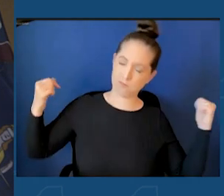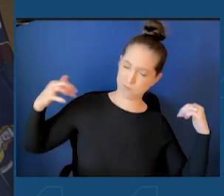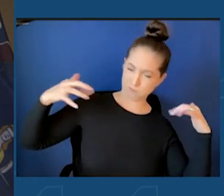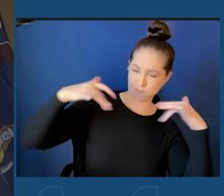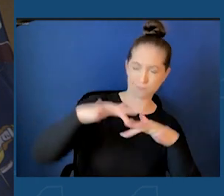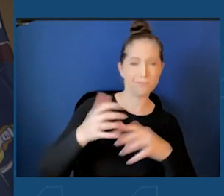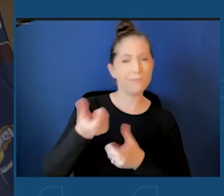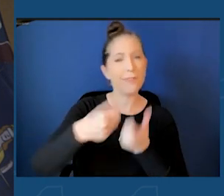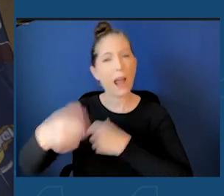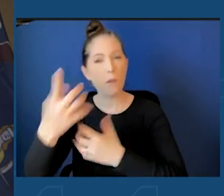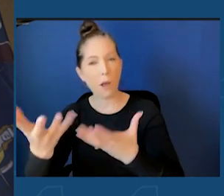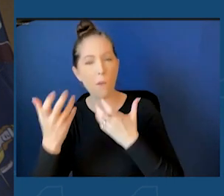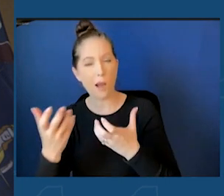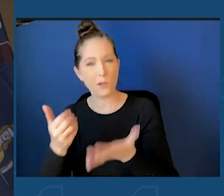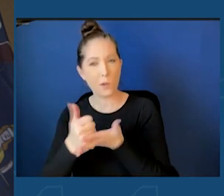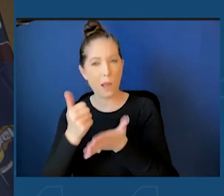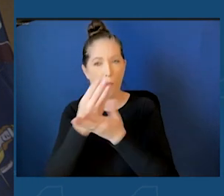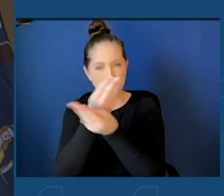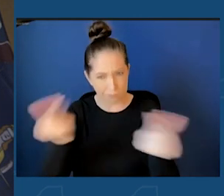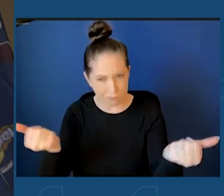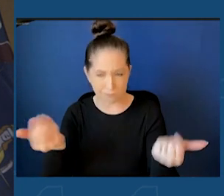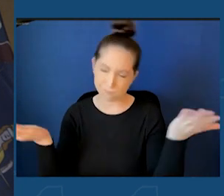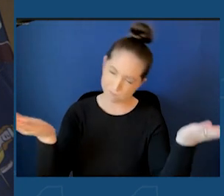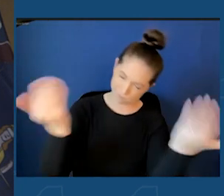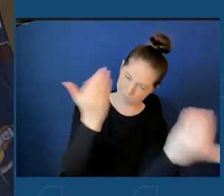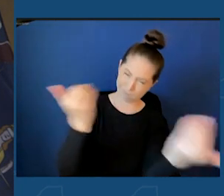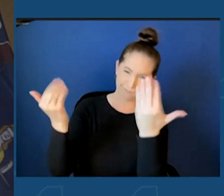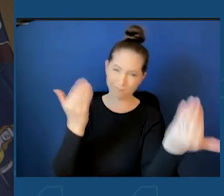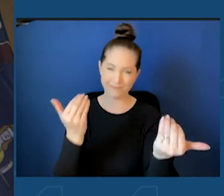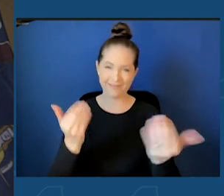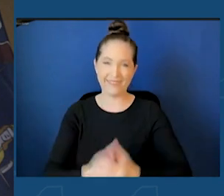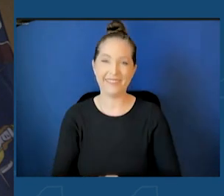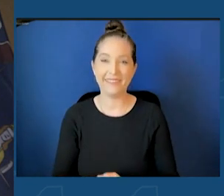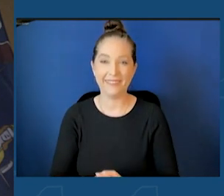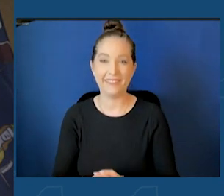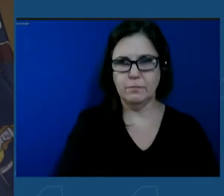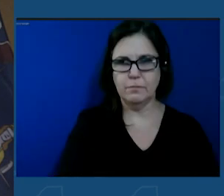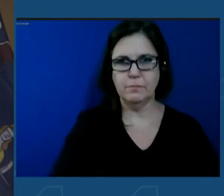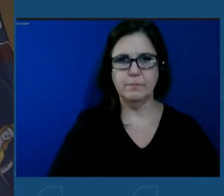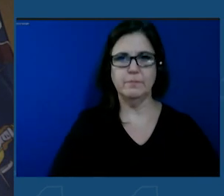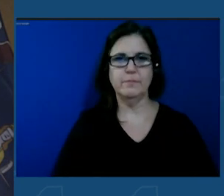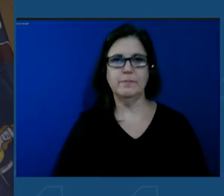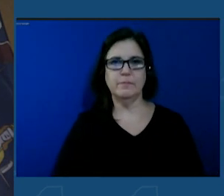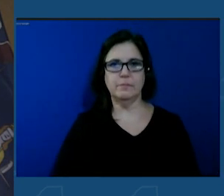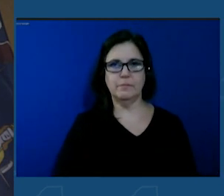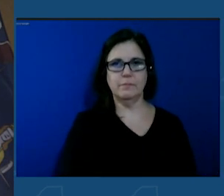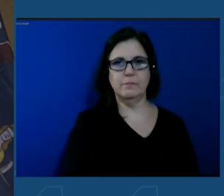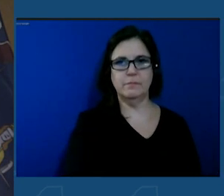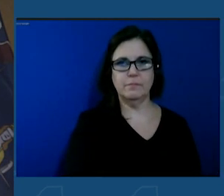help solve this, you're coming to my summit. Okay? So we're going to do this.